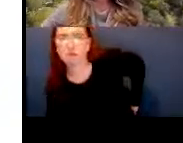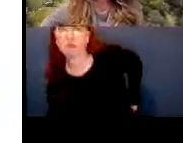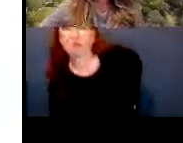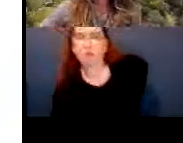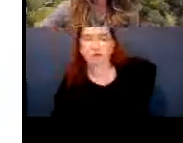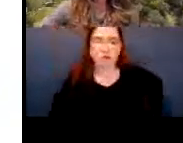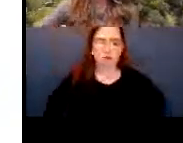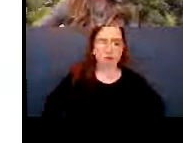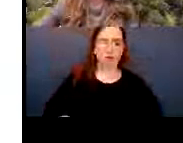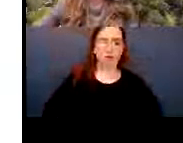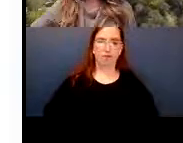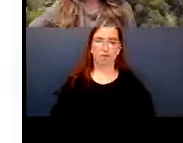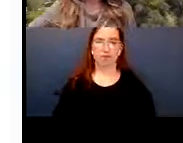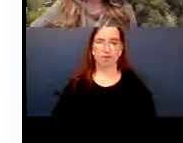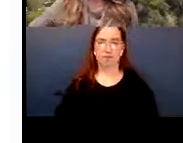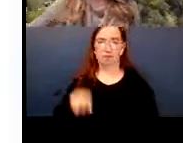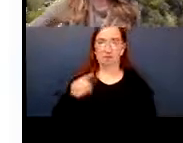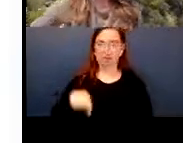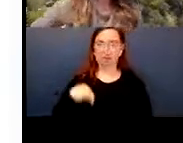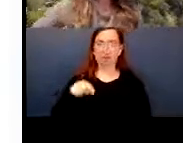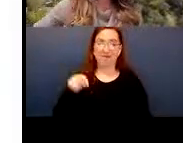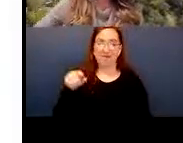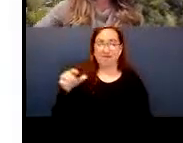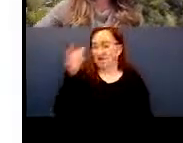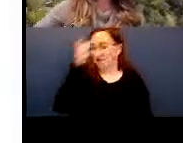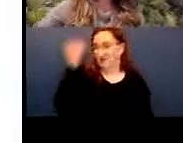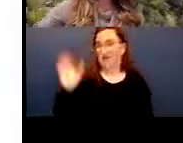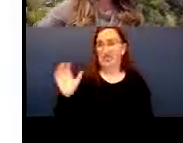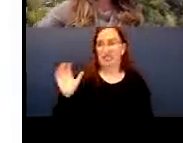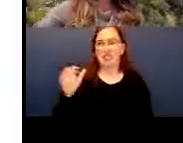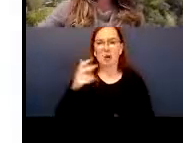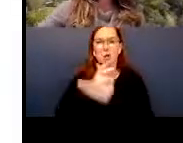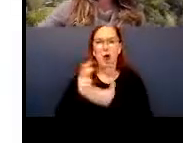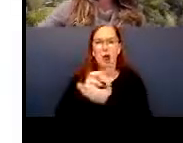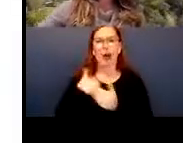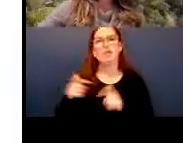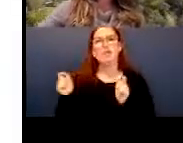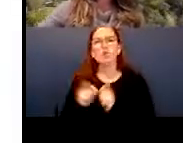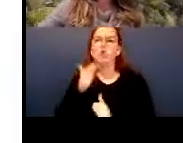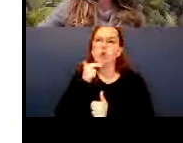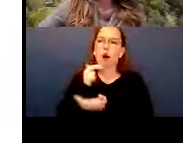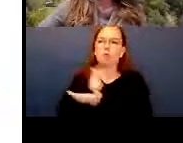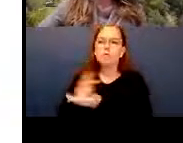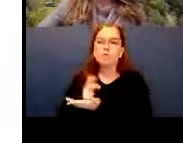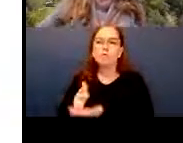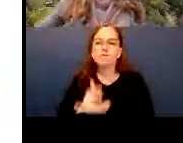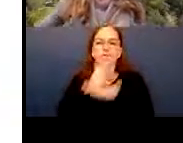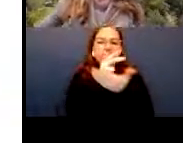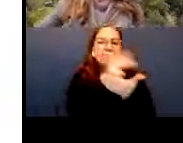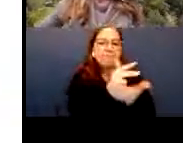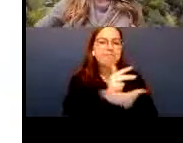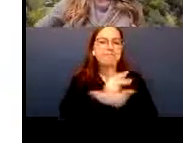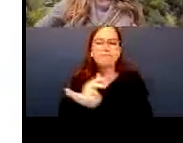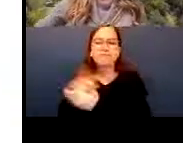So the parking in this concept is distributed in small lots and on-street parking throughout the park. Shared use